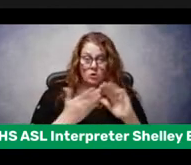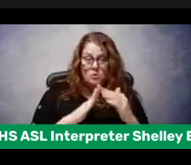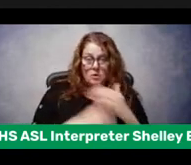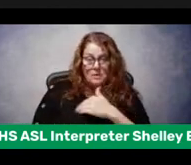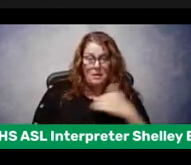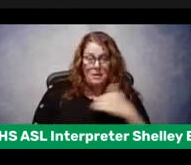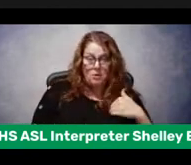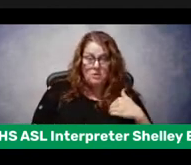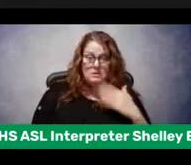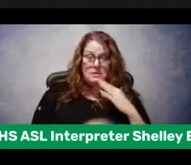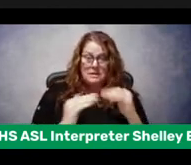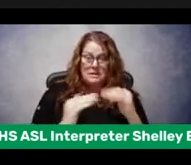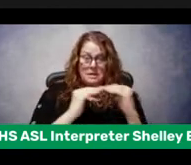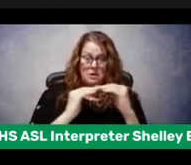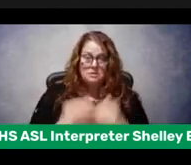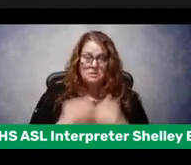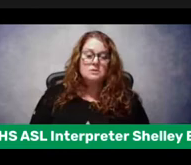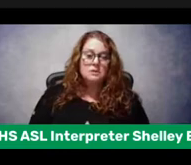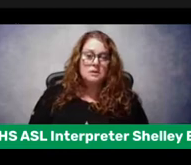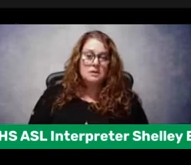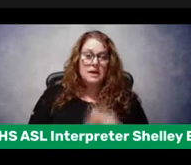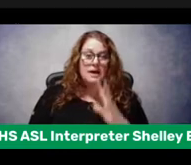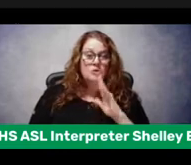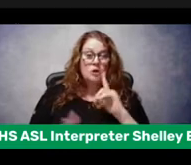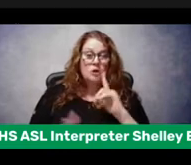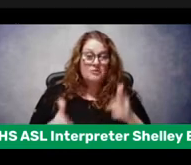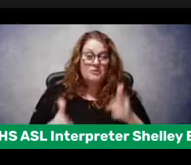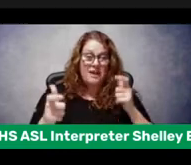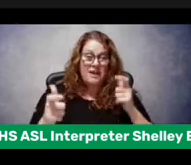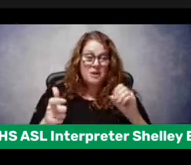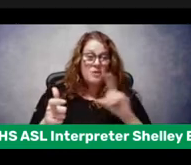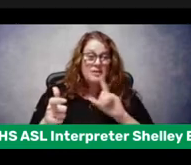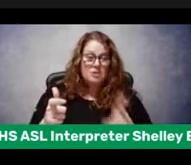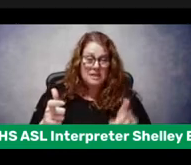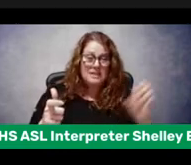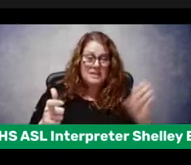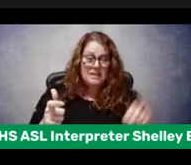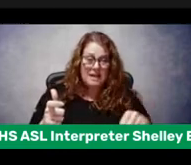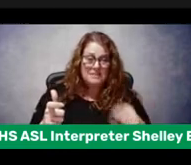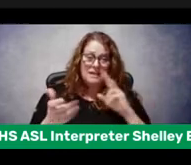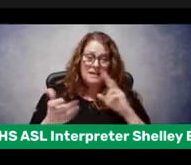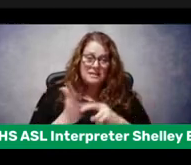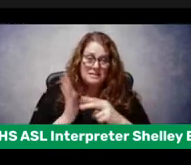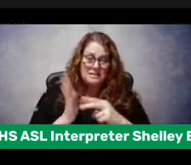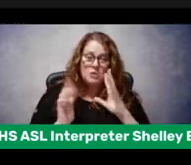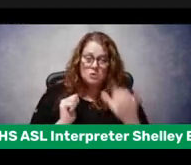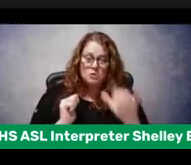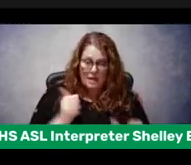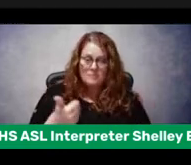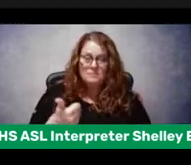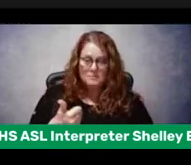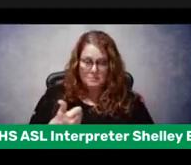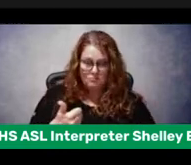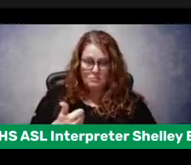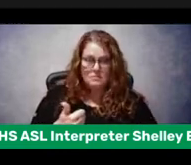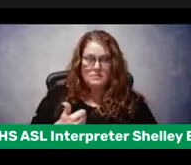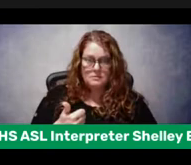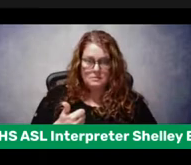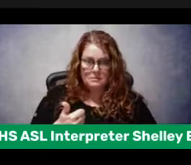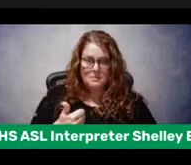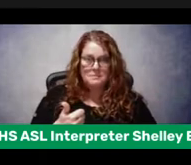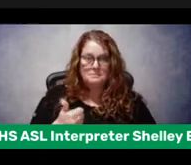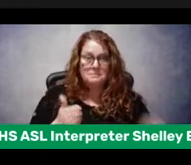right? And I'm being told I talk too fast. So legit, yes, intentionally we'll do that. Okay.